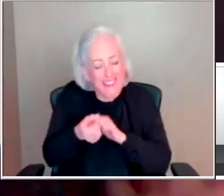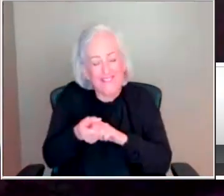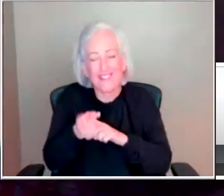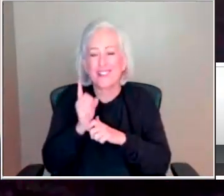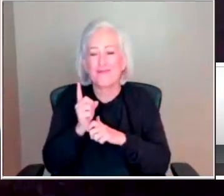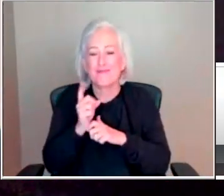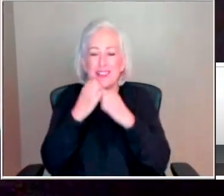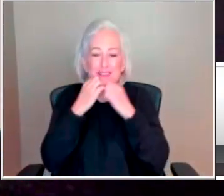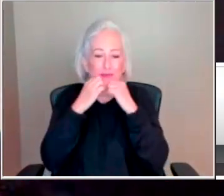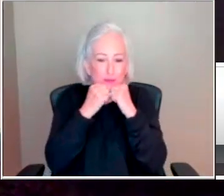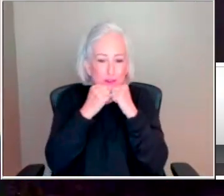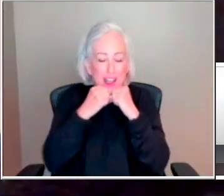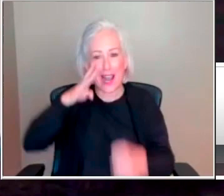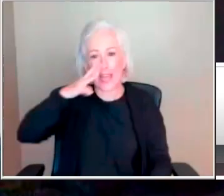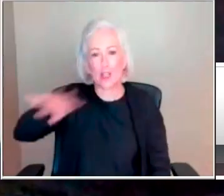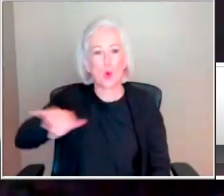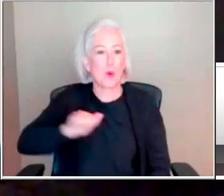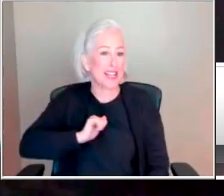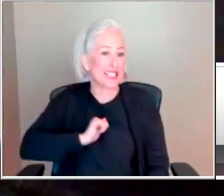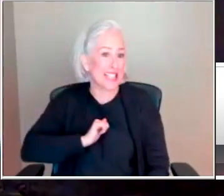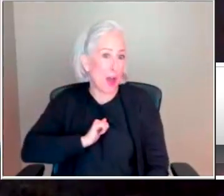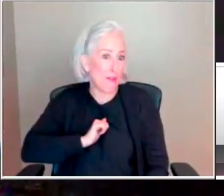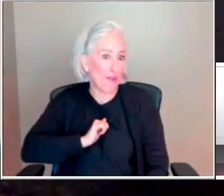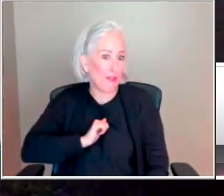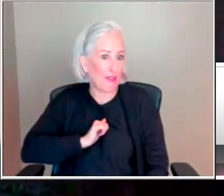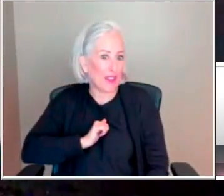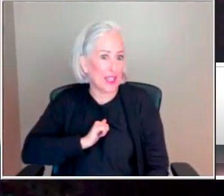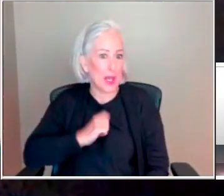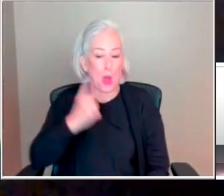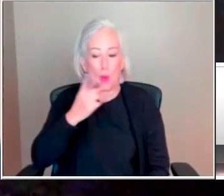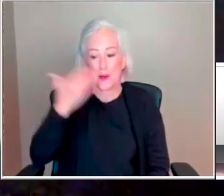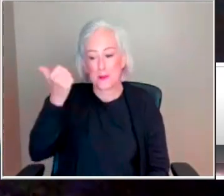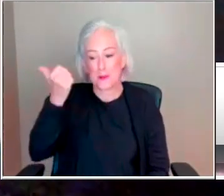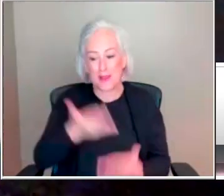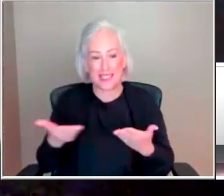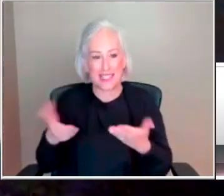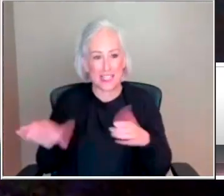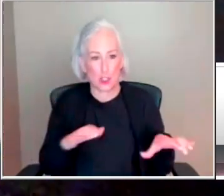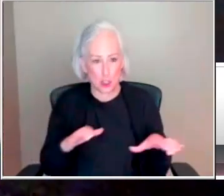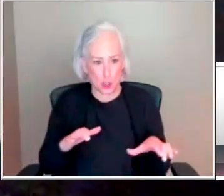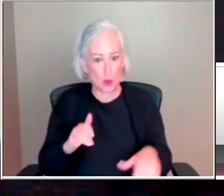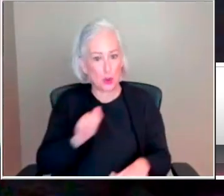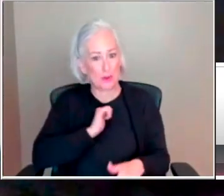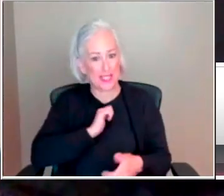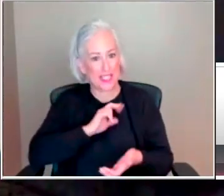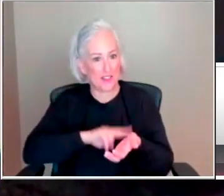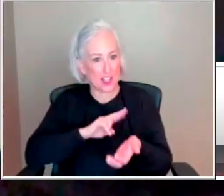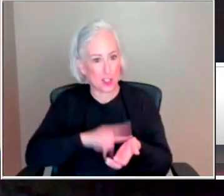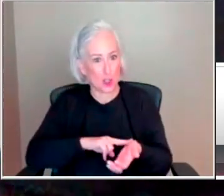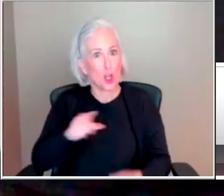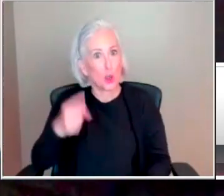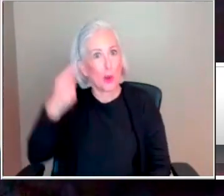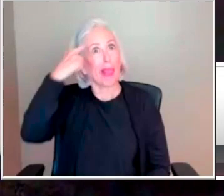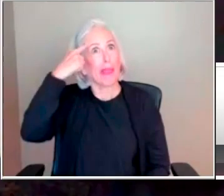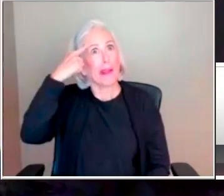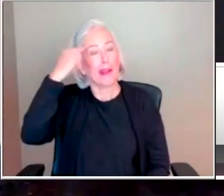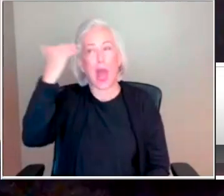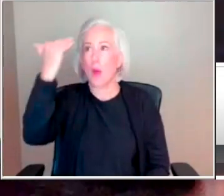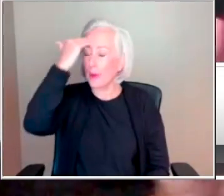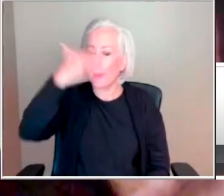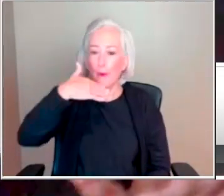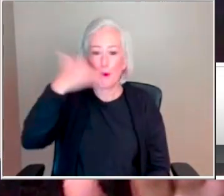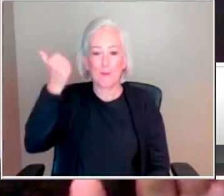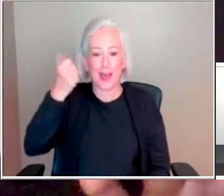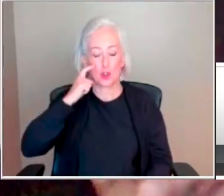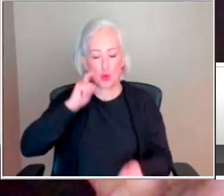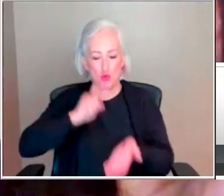of ignore myself. Probably wasn't the best thing to do, especially being a nurse. You would think I would know better and